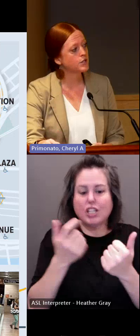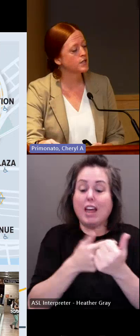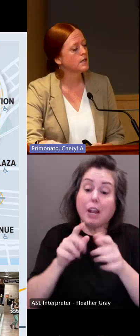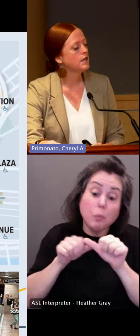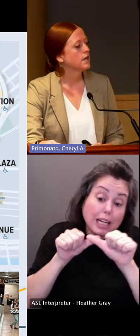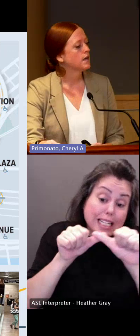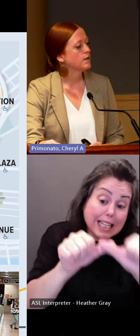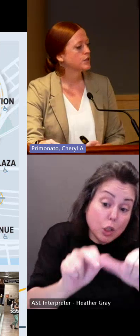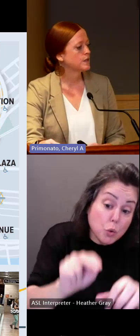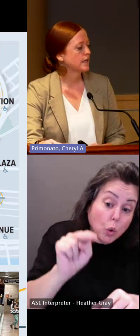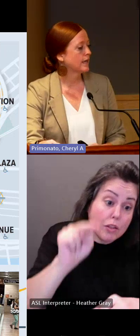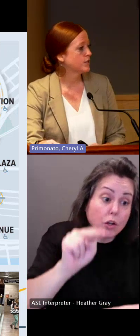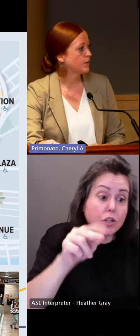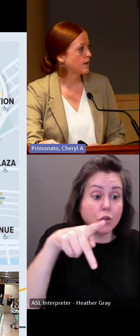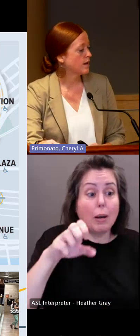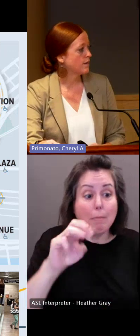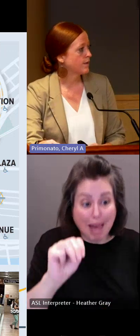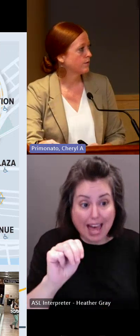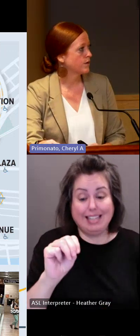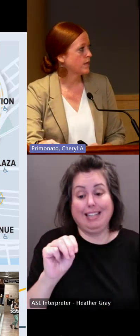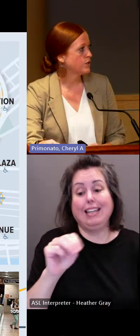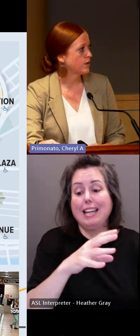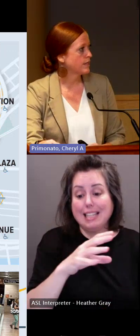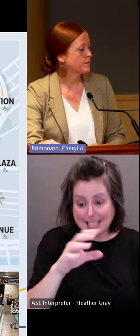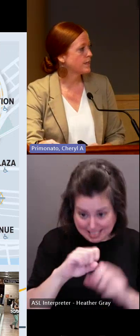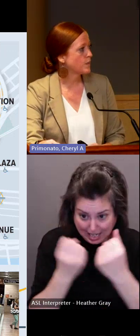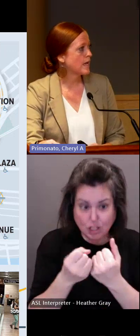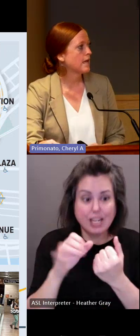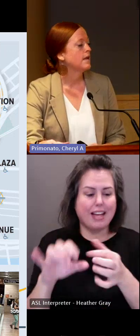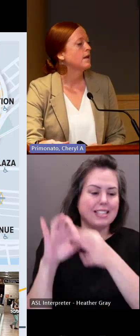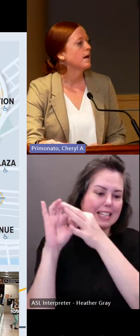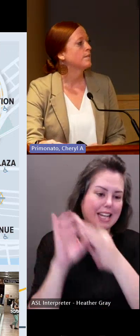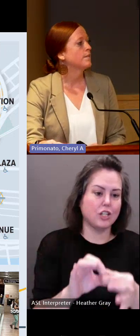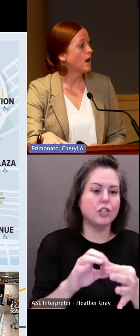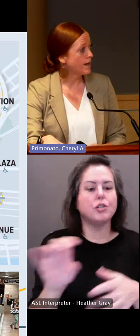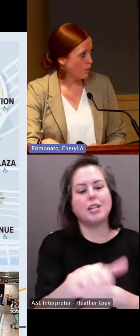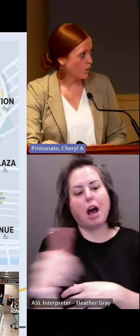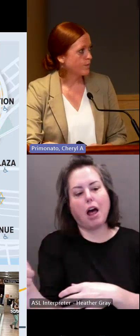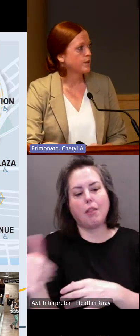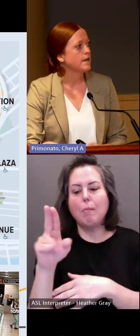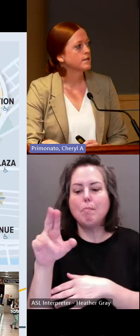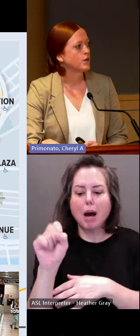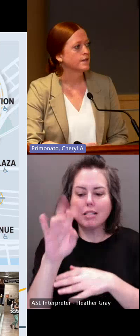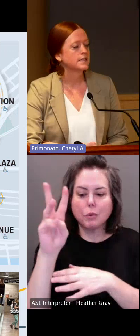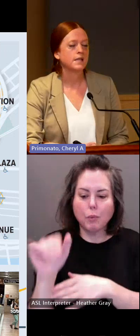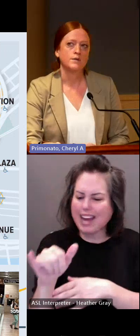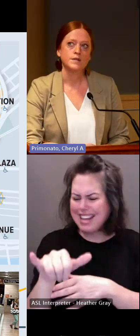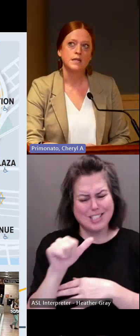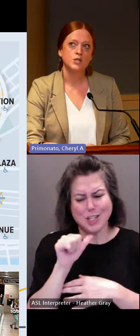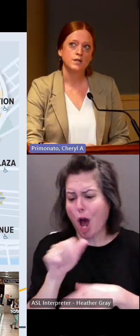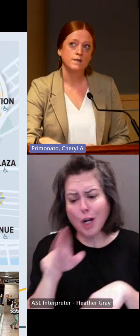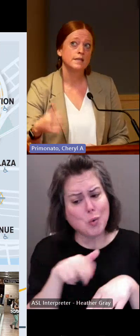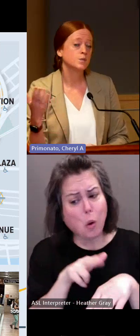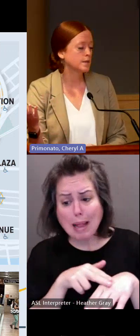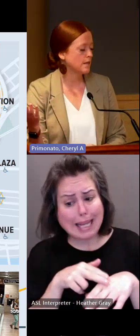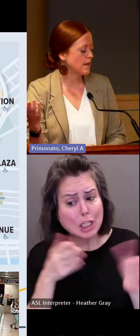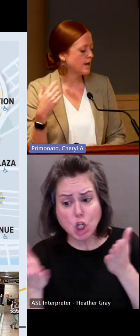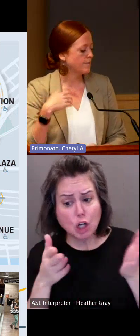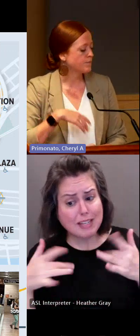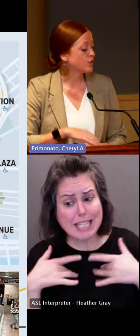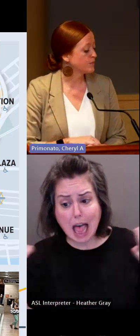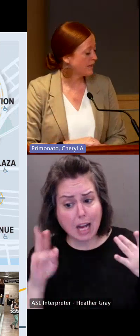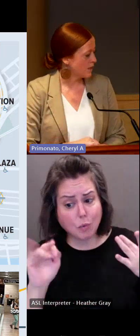Penn Station, which is connected to our Martin Luther King Jr. East Busway. That is not a normally serviced light rail station. This